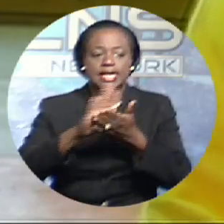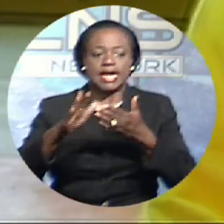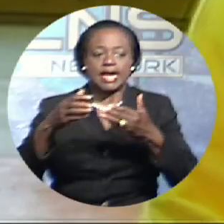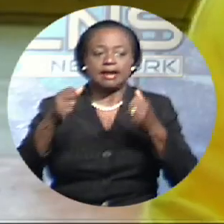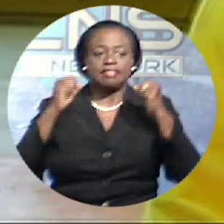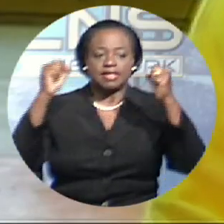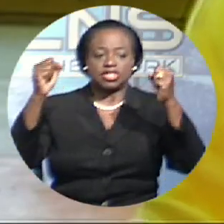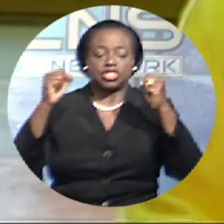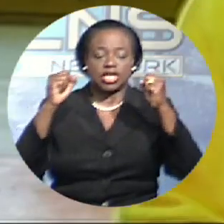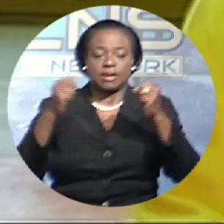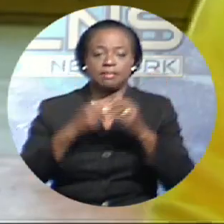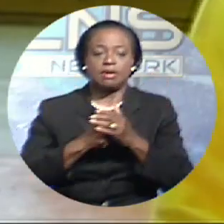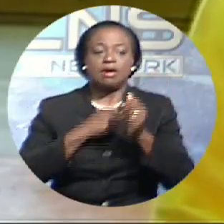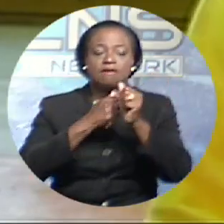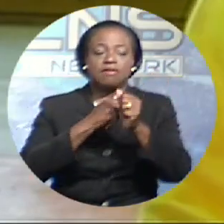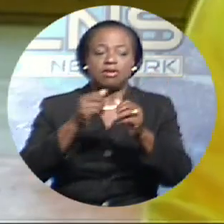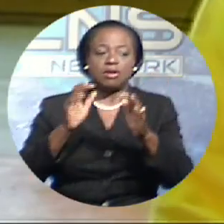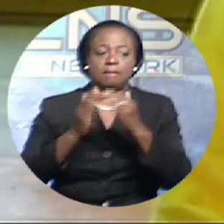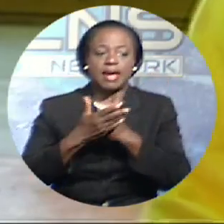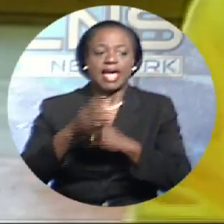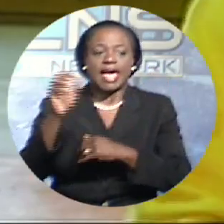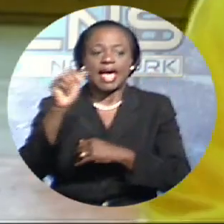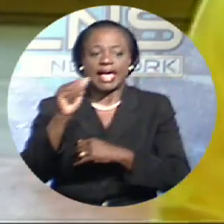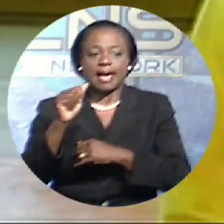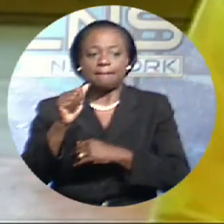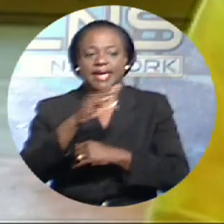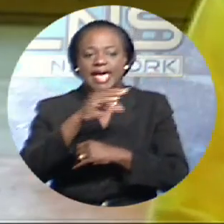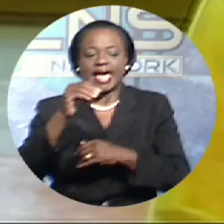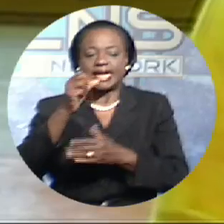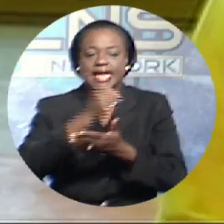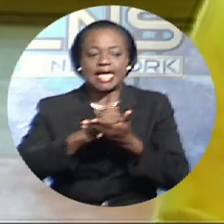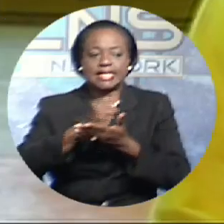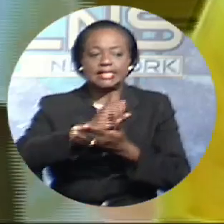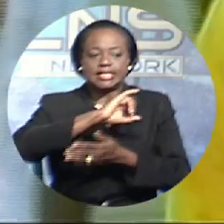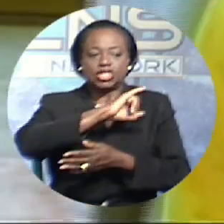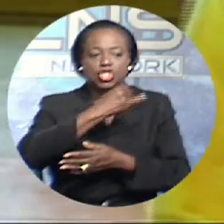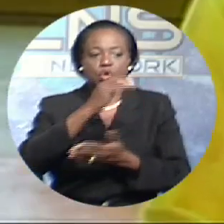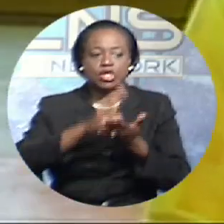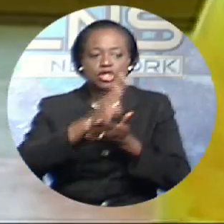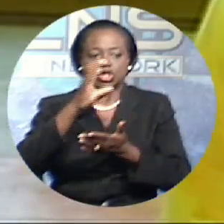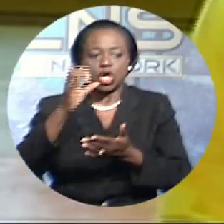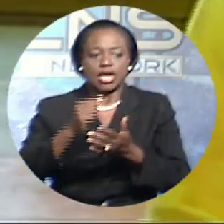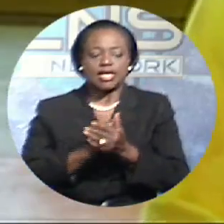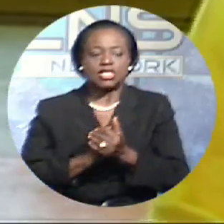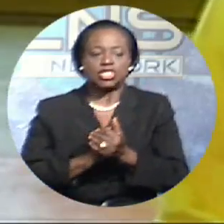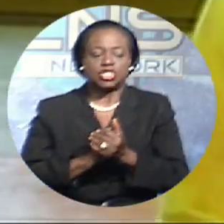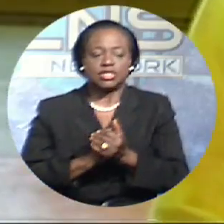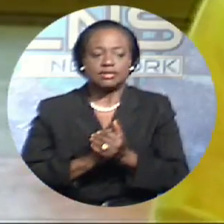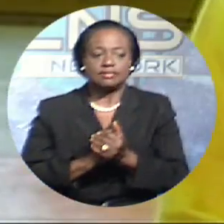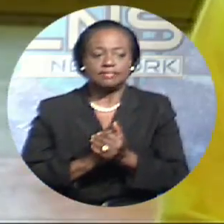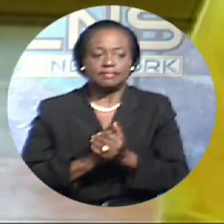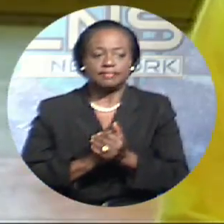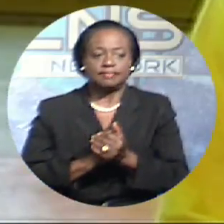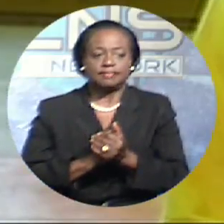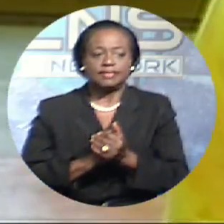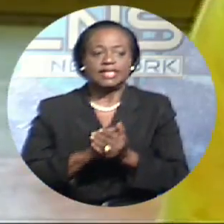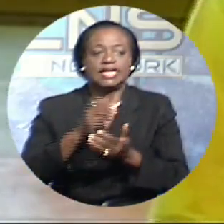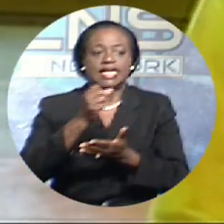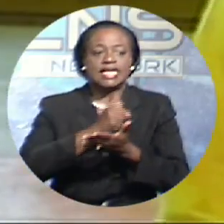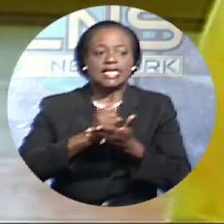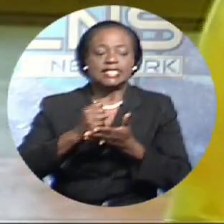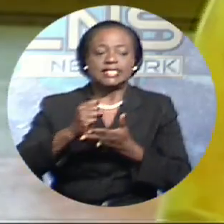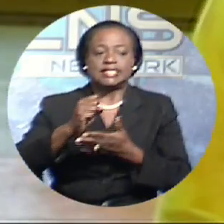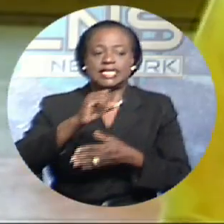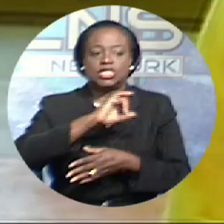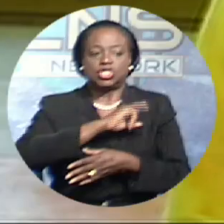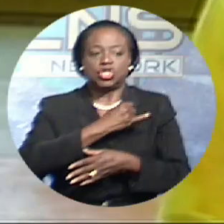order. That will be followed by Agape taking on St. John's College, Jolly Green Giants. St. John's was not fully scheduled to be in this tournament. You know that